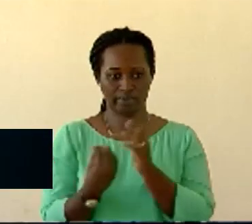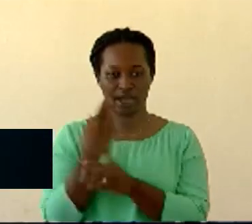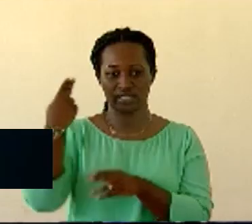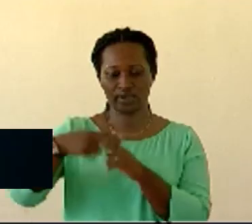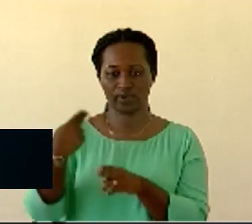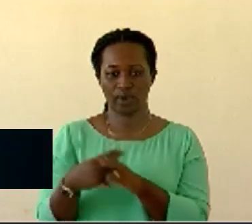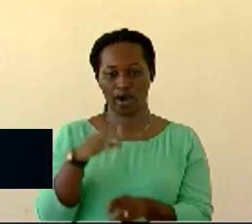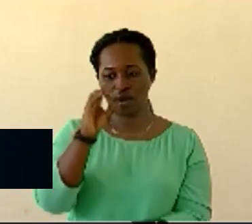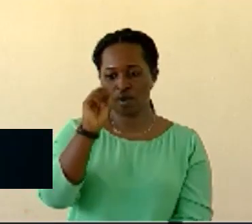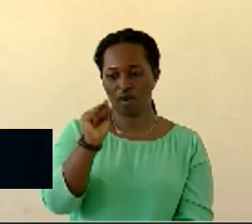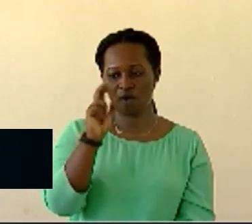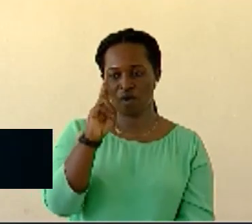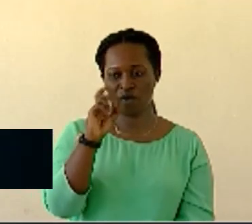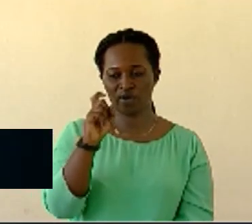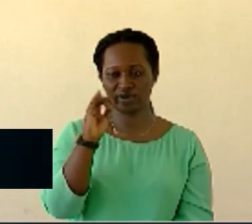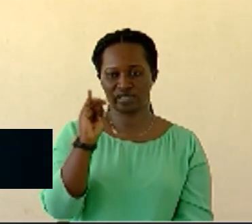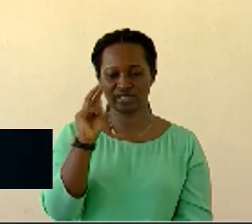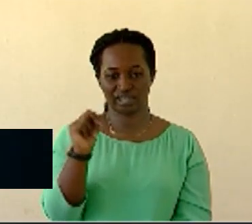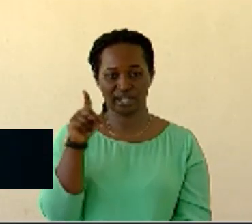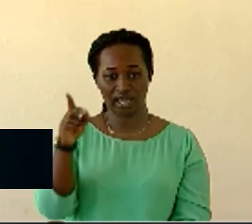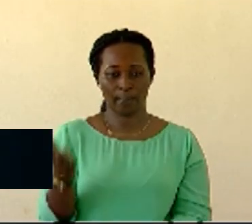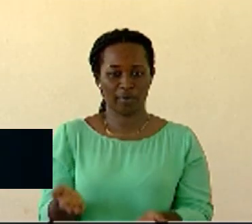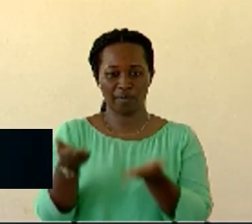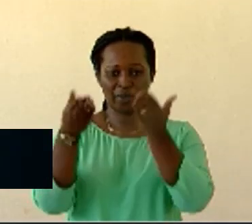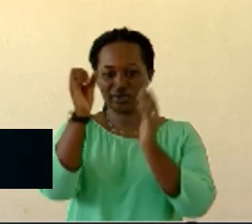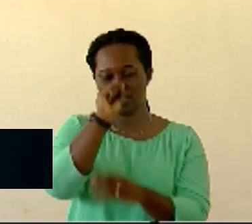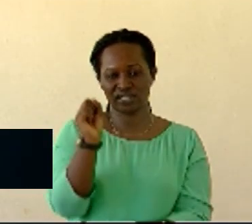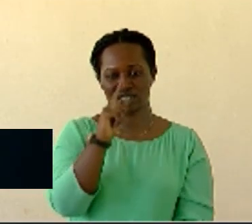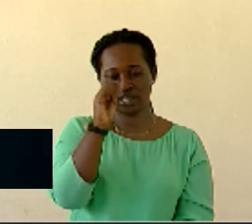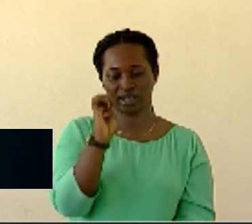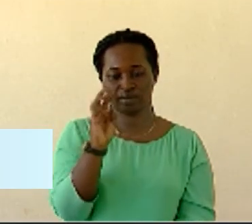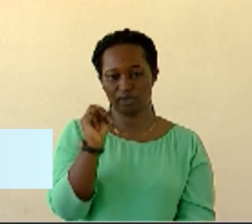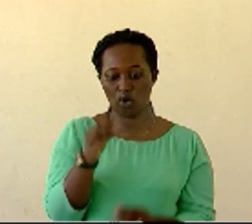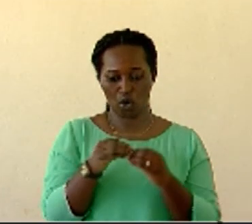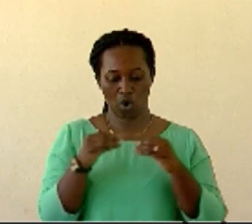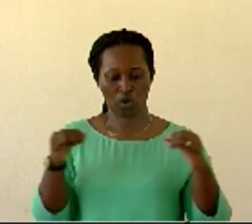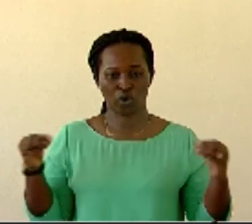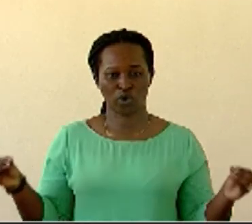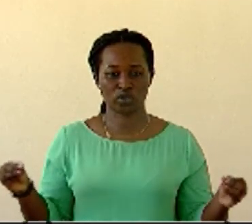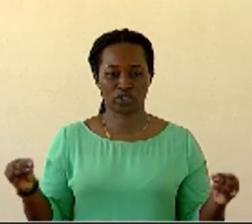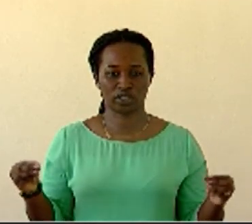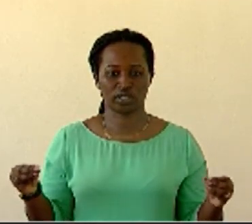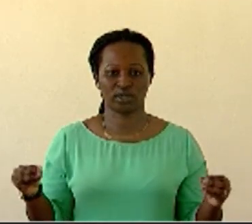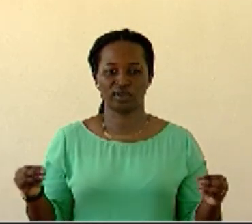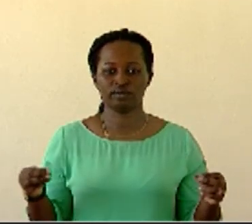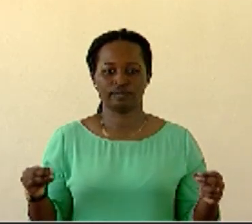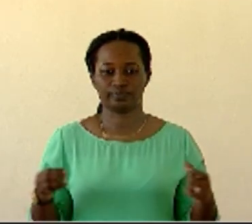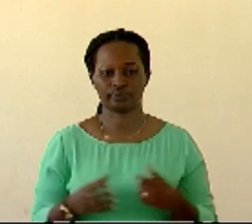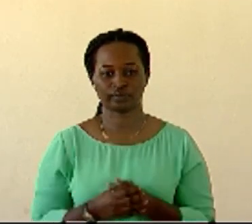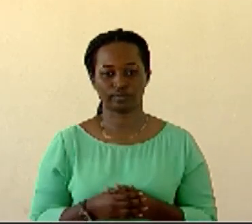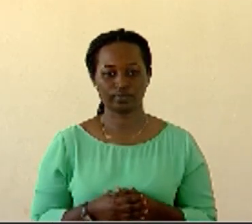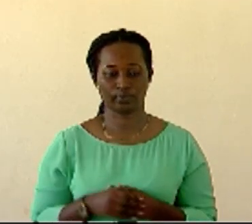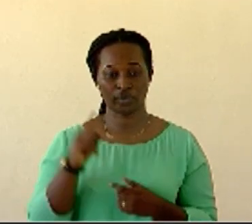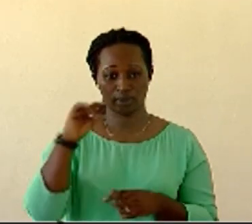this auxin promotes stem elongation, inhibit growth of lateral buds. They